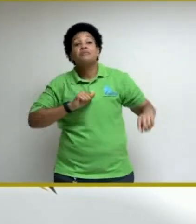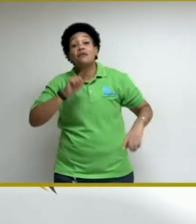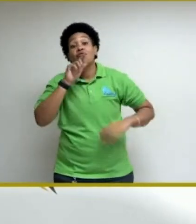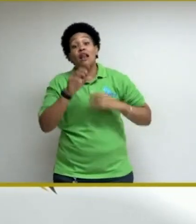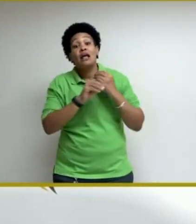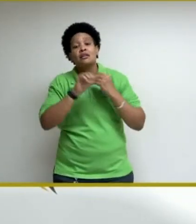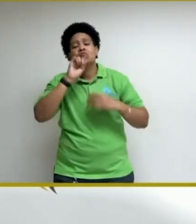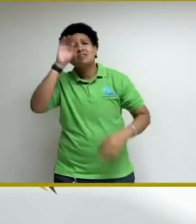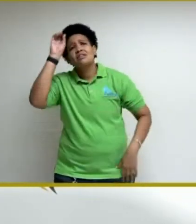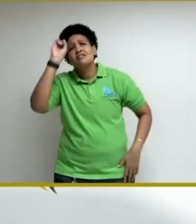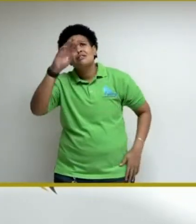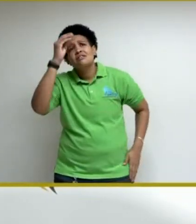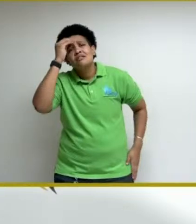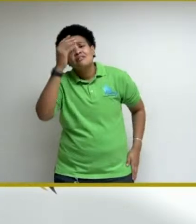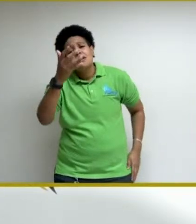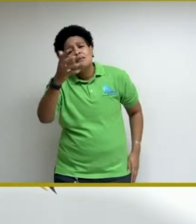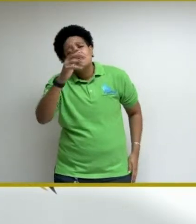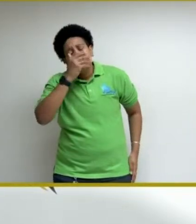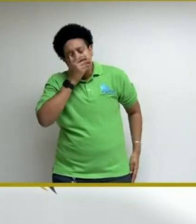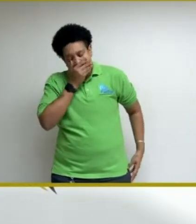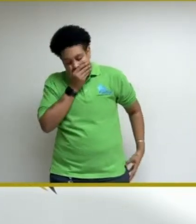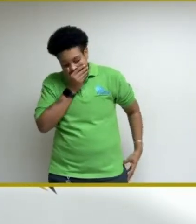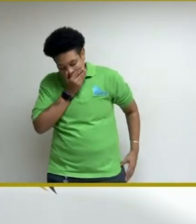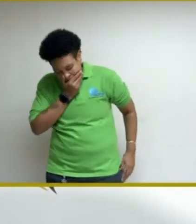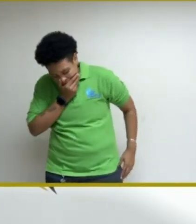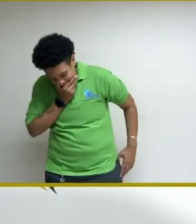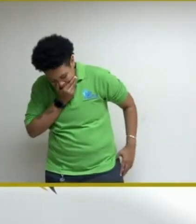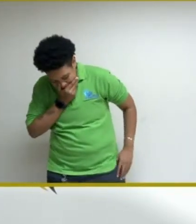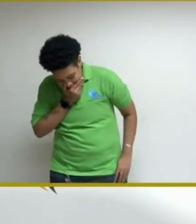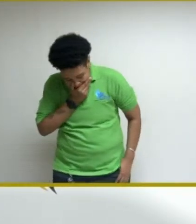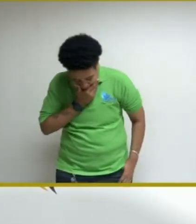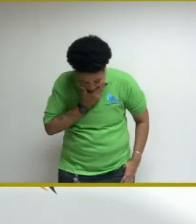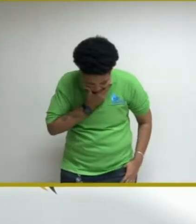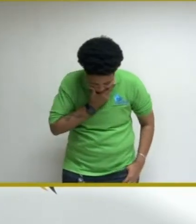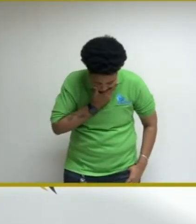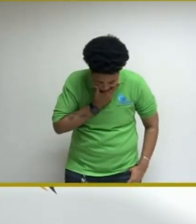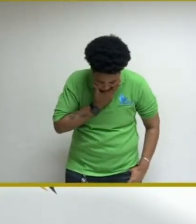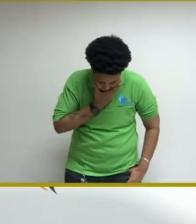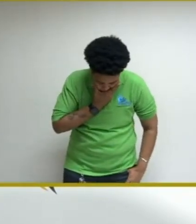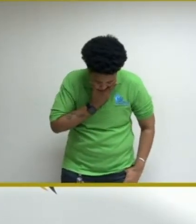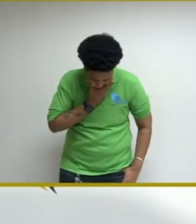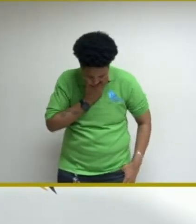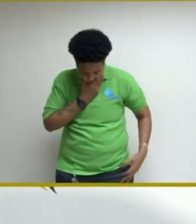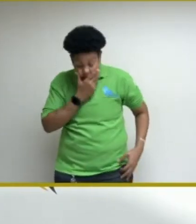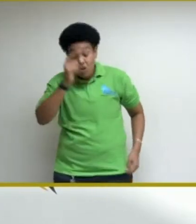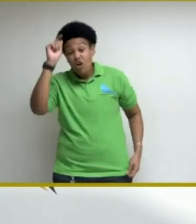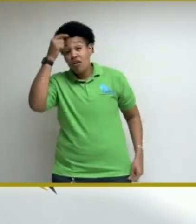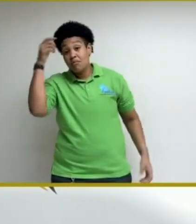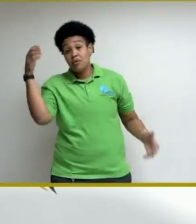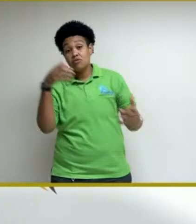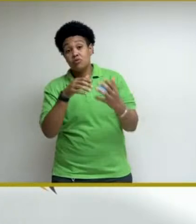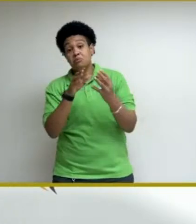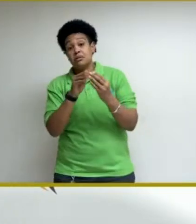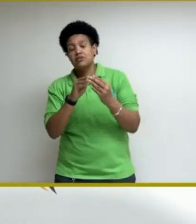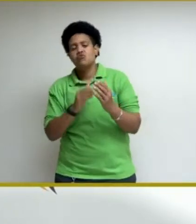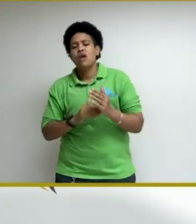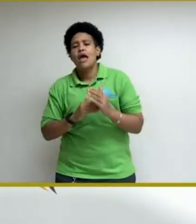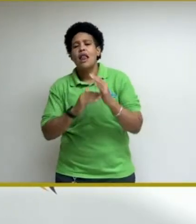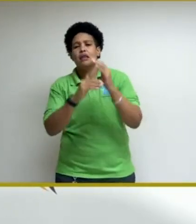also indicated that the Cabinet meets regularly, and the